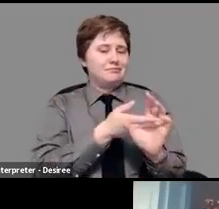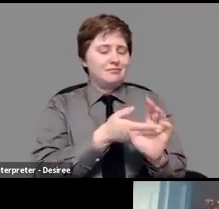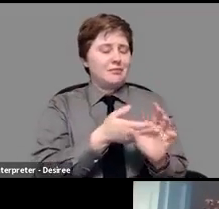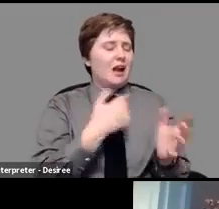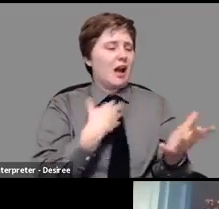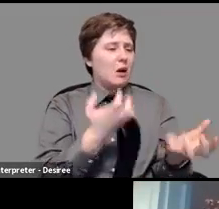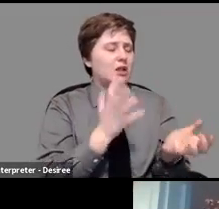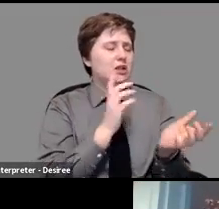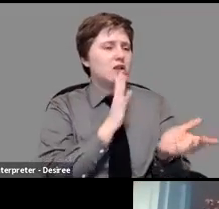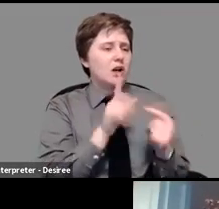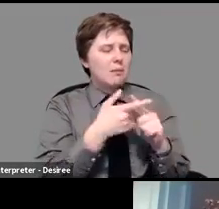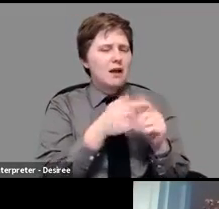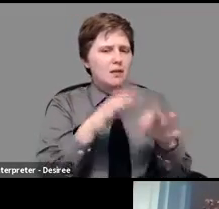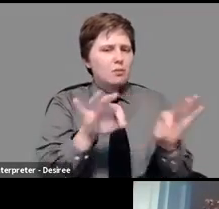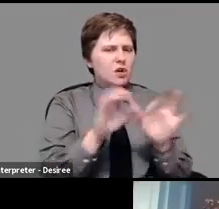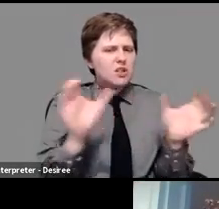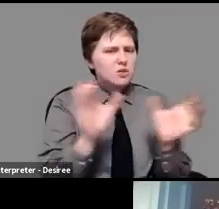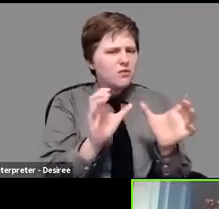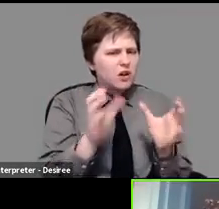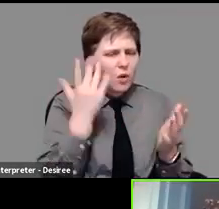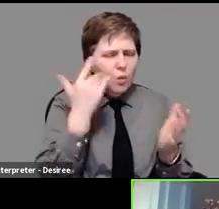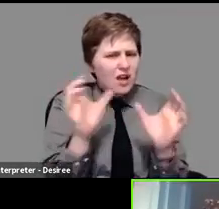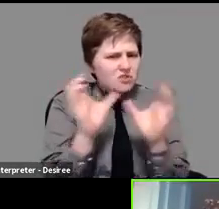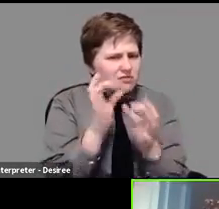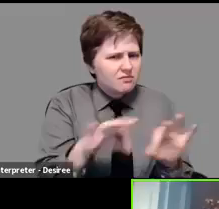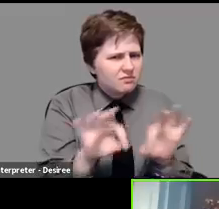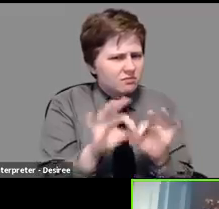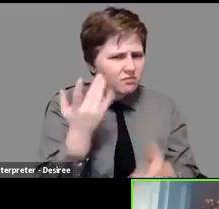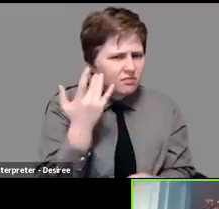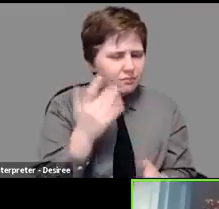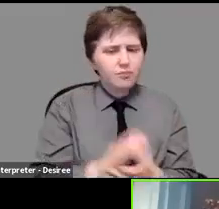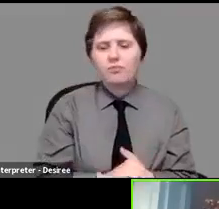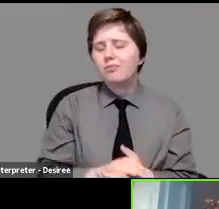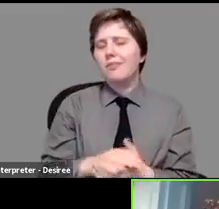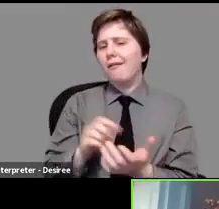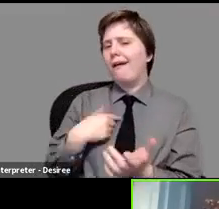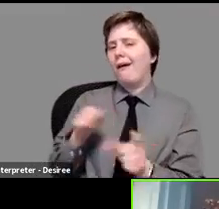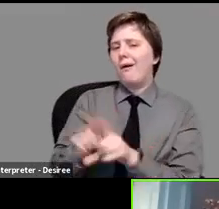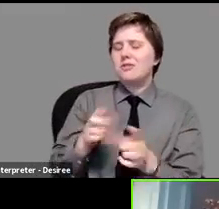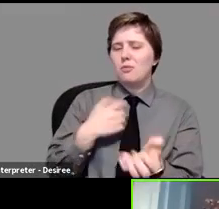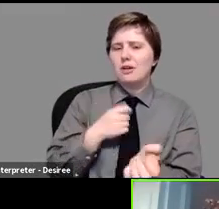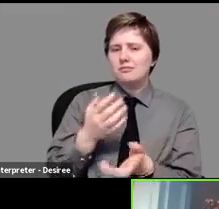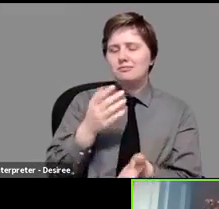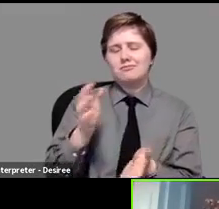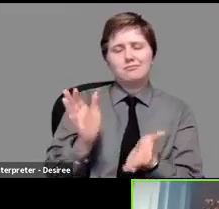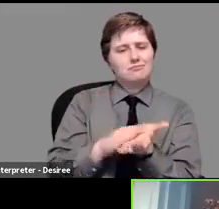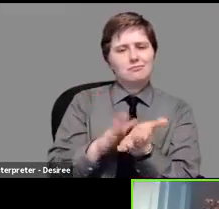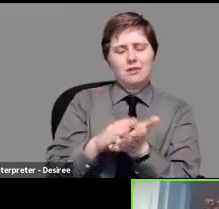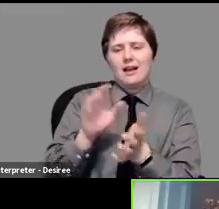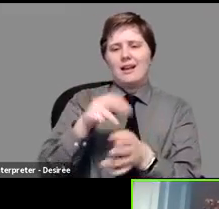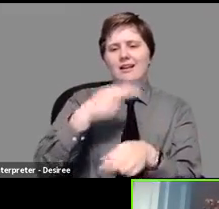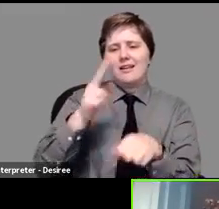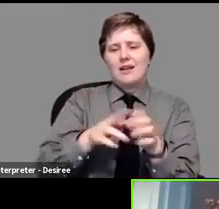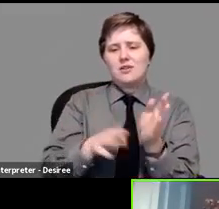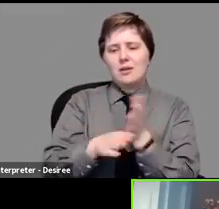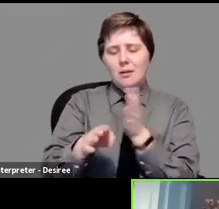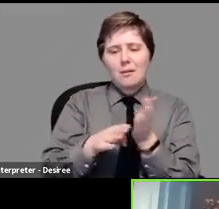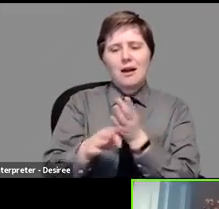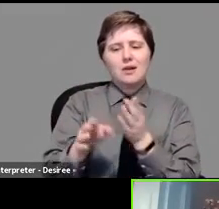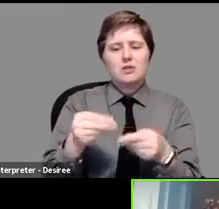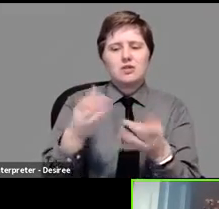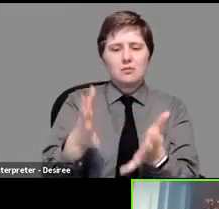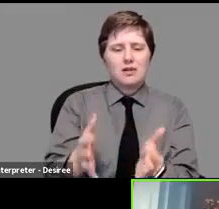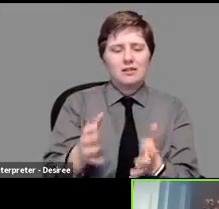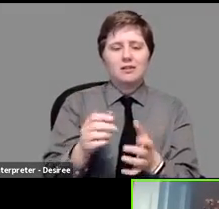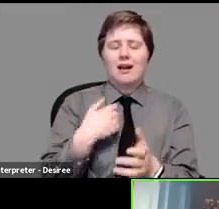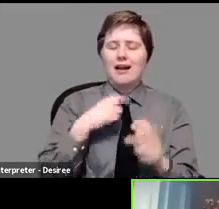certifications and which certifications matter. Yeah, I'm gonna give a shout out to the National Minority Supplier Development Council. I sit on